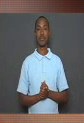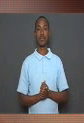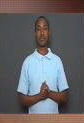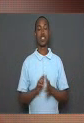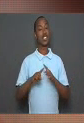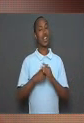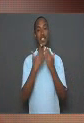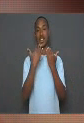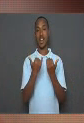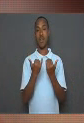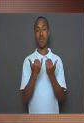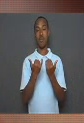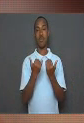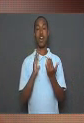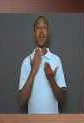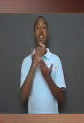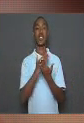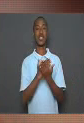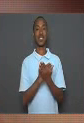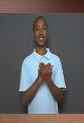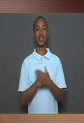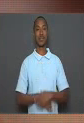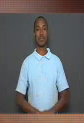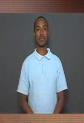get started with our lesson.